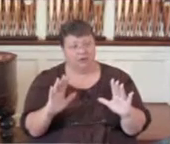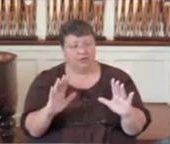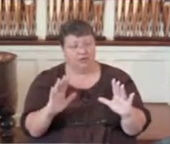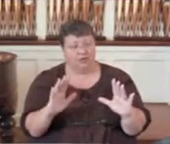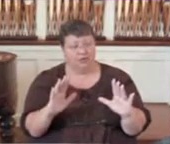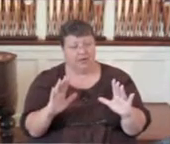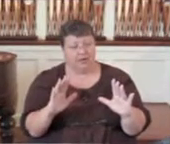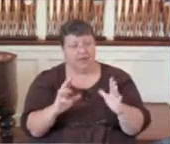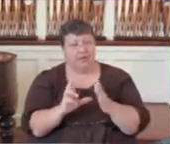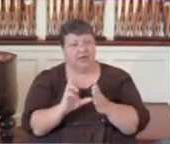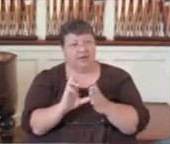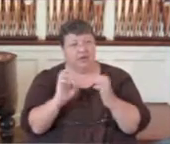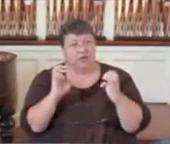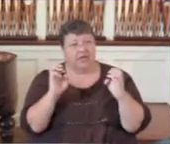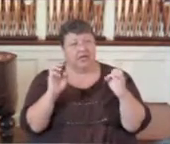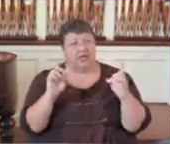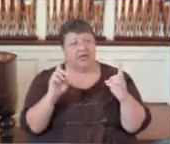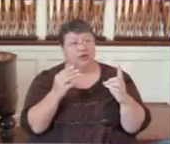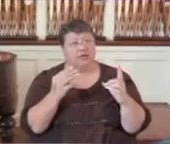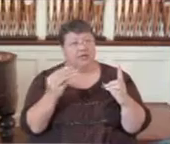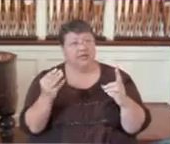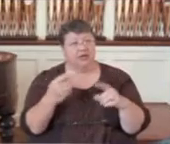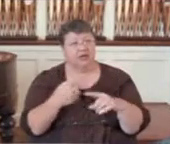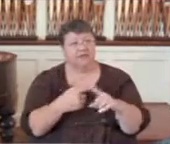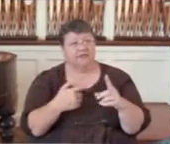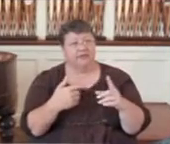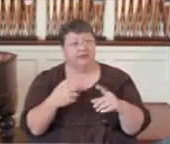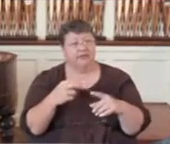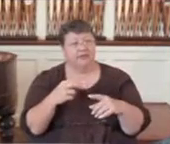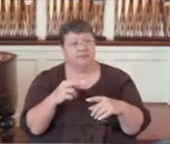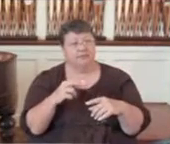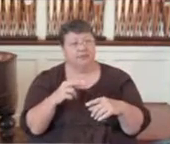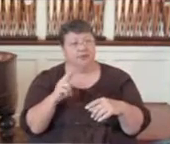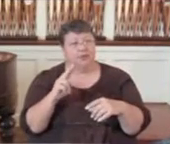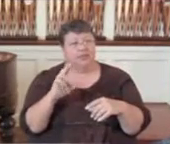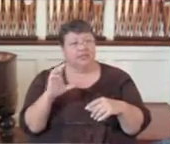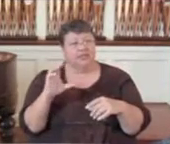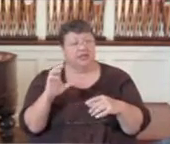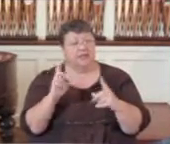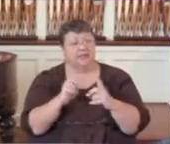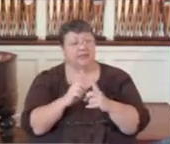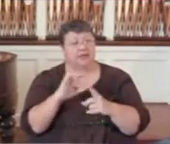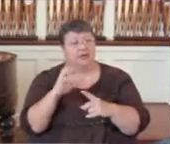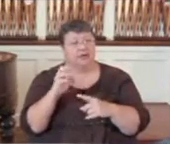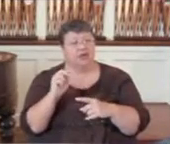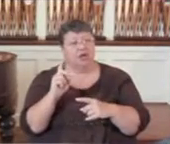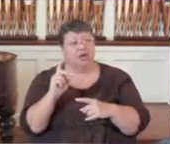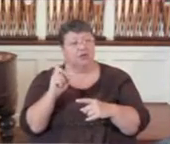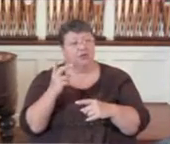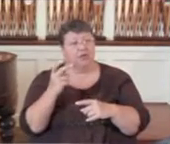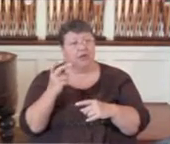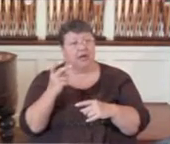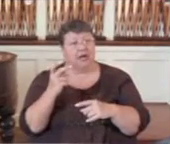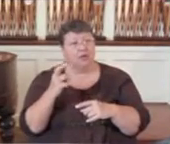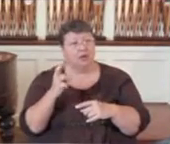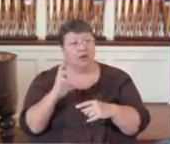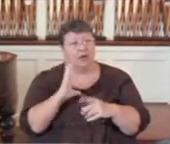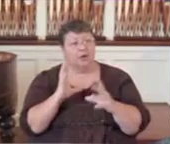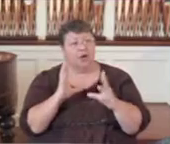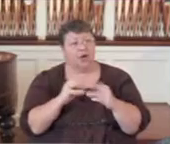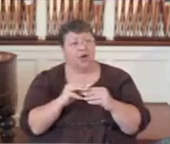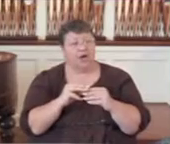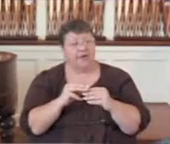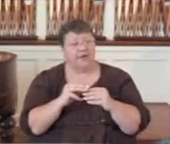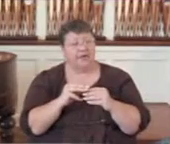We've already reviewed educational materials from UCC. We've met with John Dorhauer, our conference minister. We've created